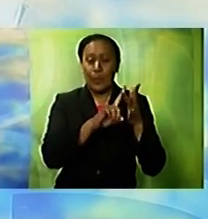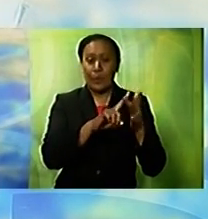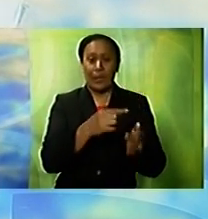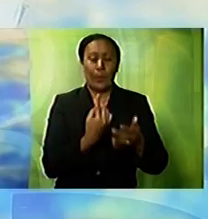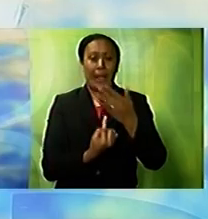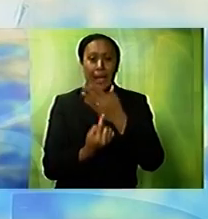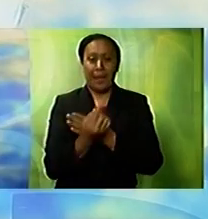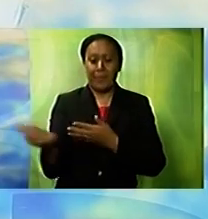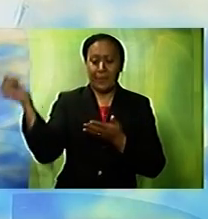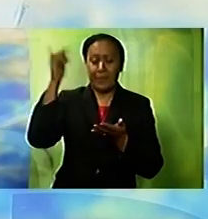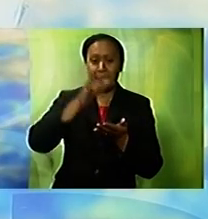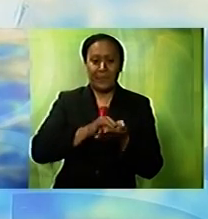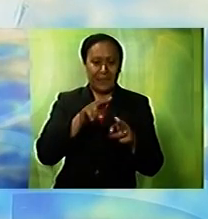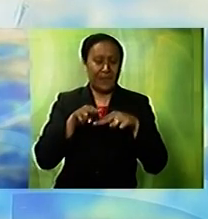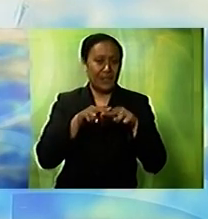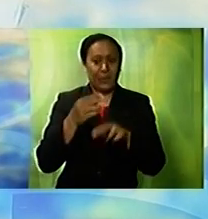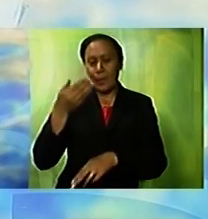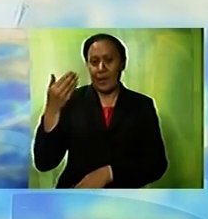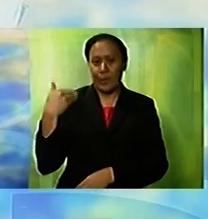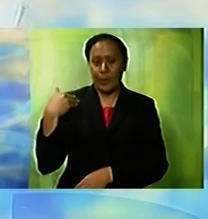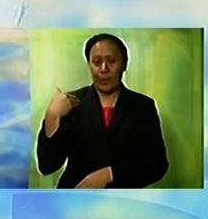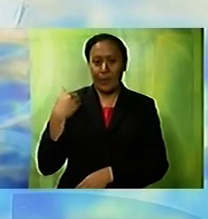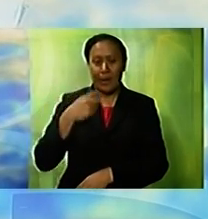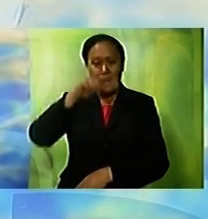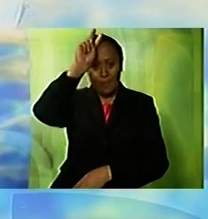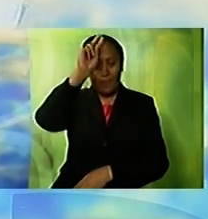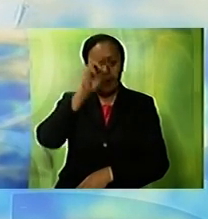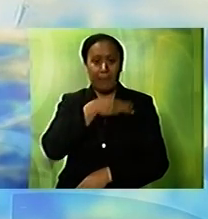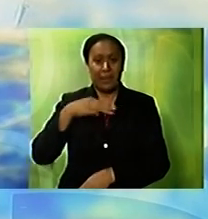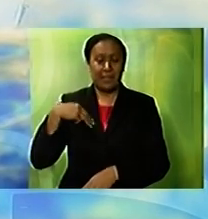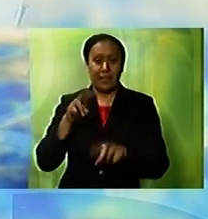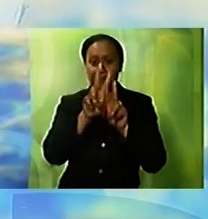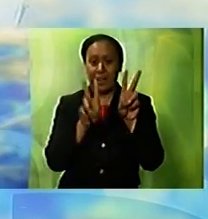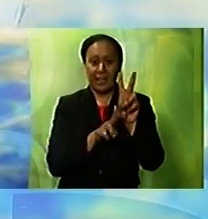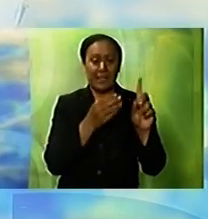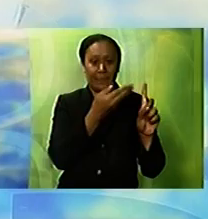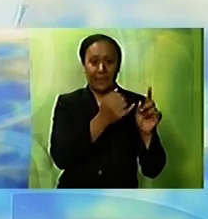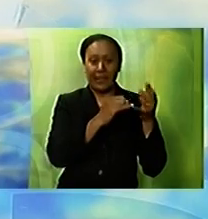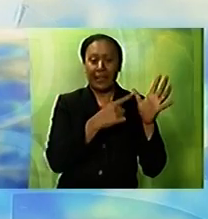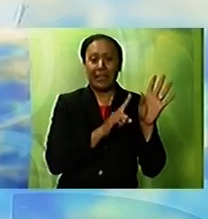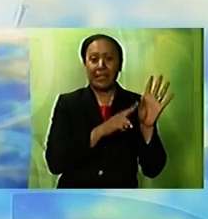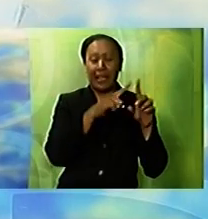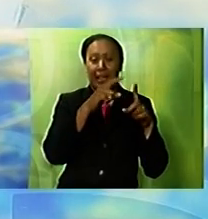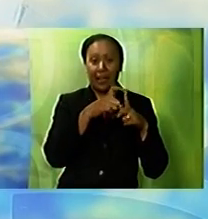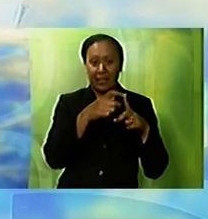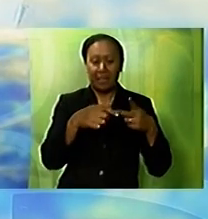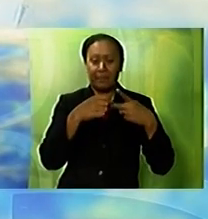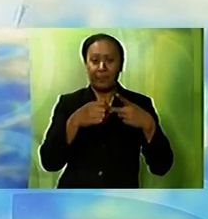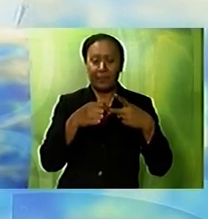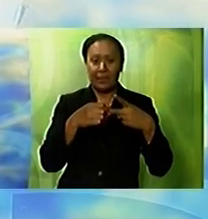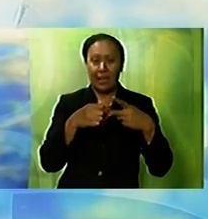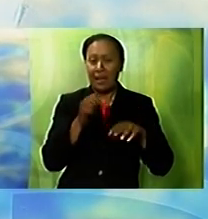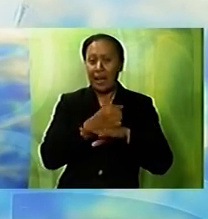Liangwu, arrived in Fiji a while ago. Acting Prime Minister and Attorney General Ayai Sayud Kayum and senior government ministers